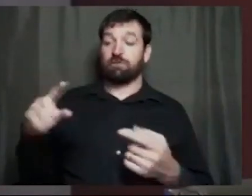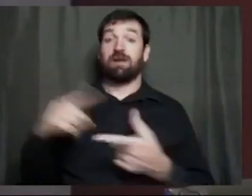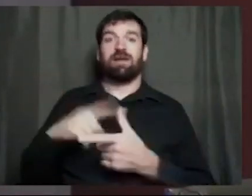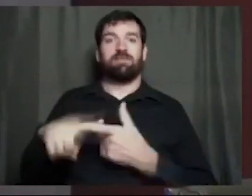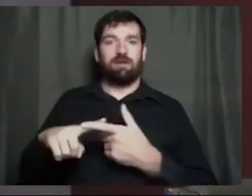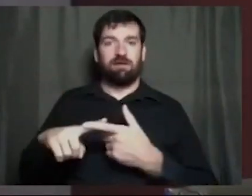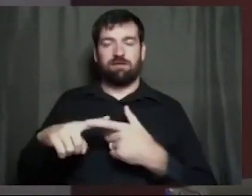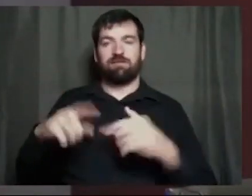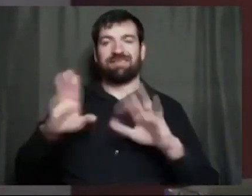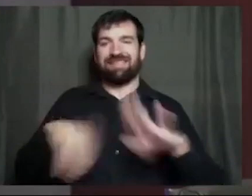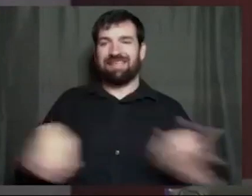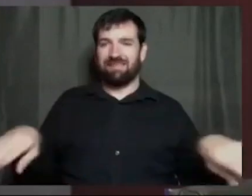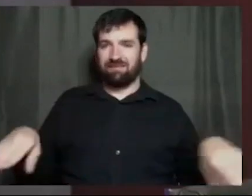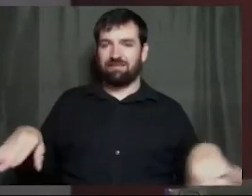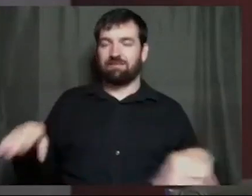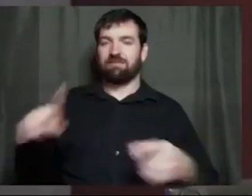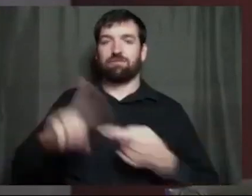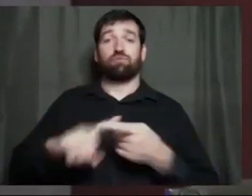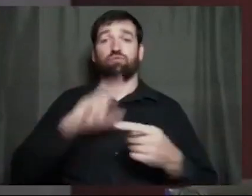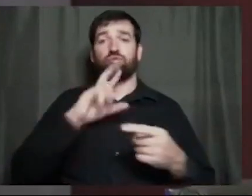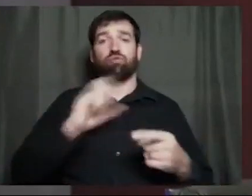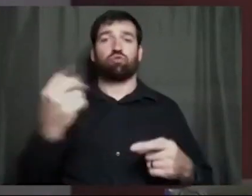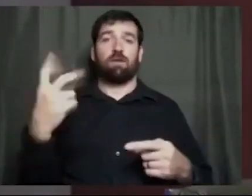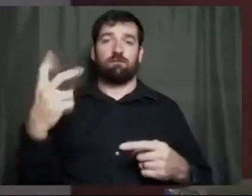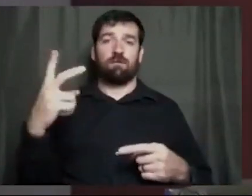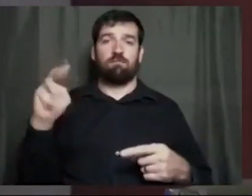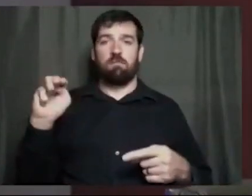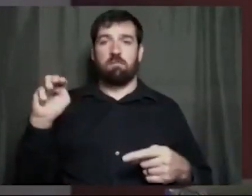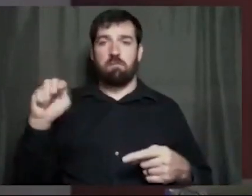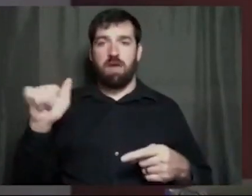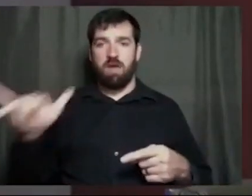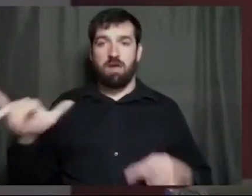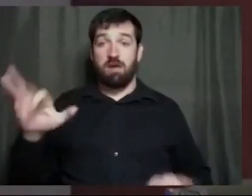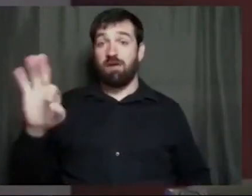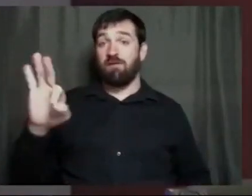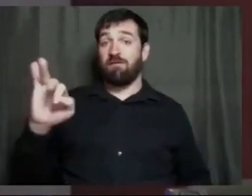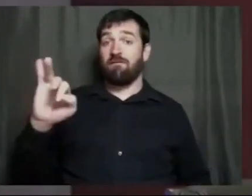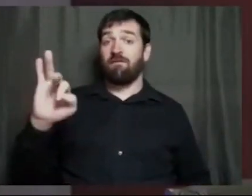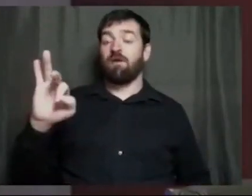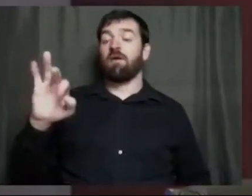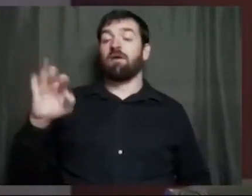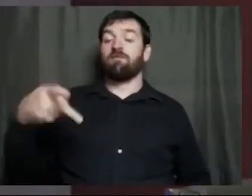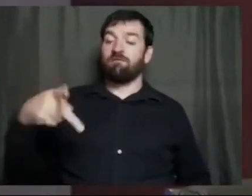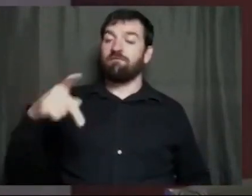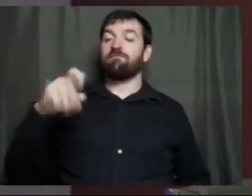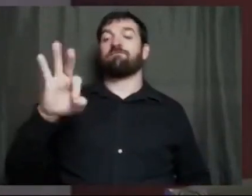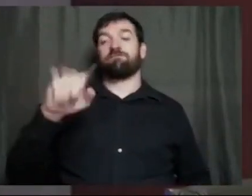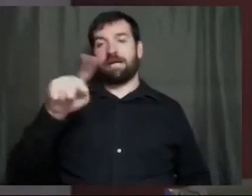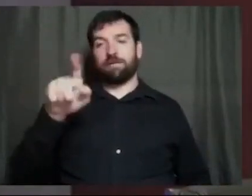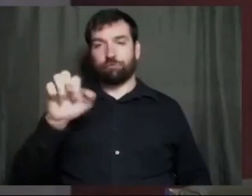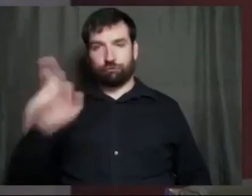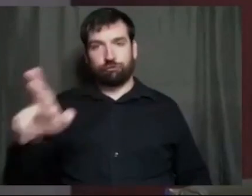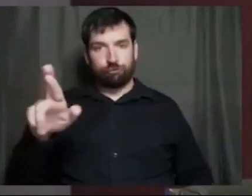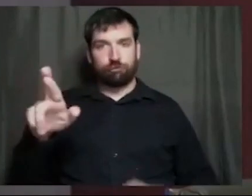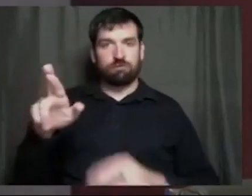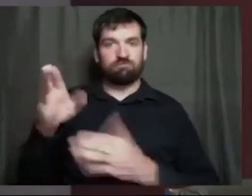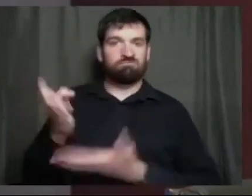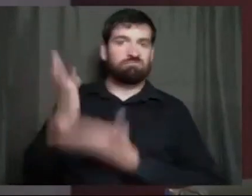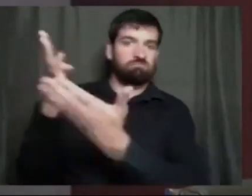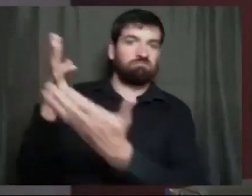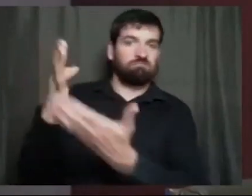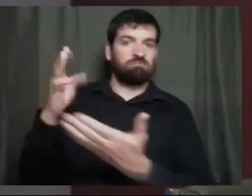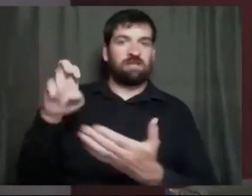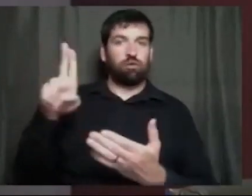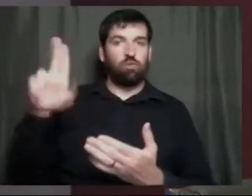remember that the Pfizer company submitted for FDA approval right in early May as well. That process for